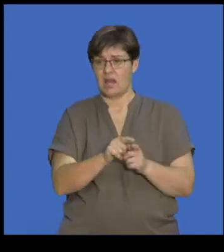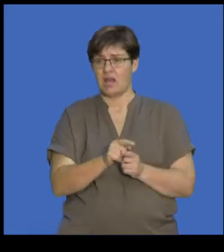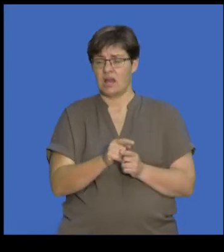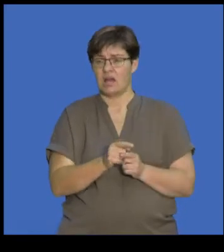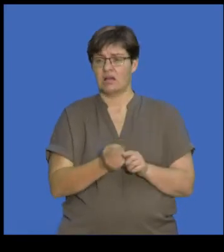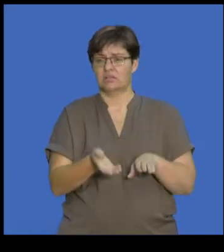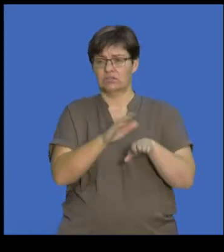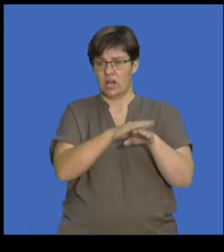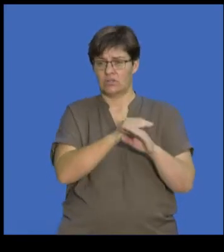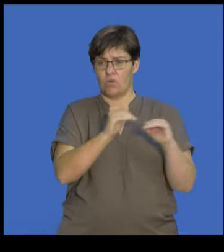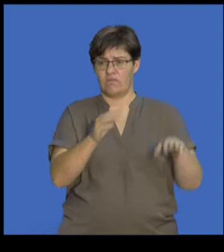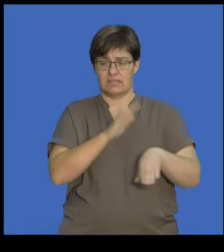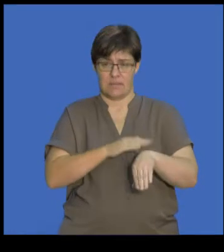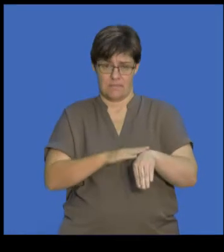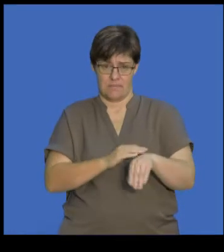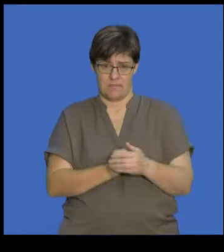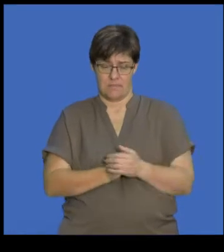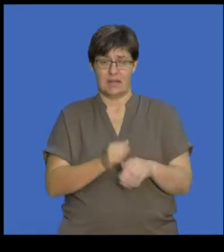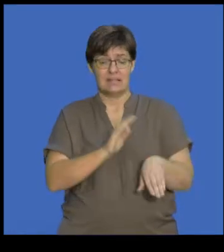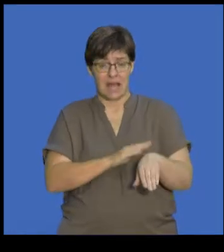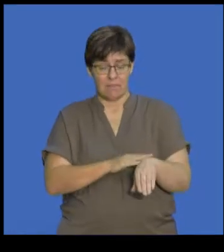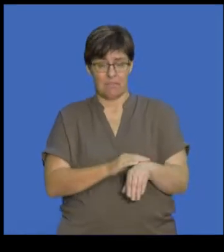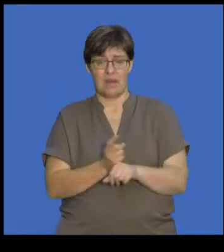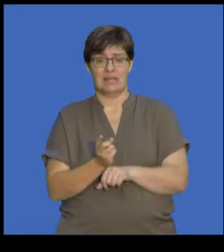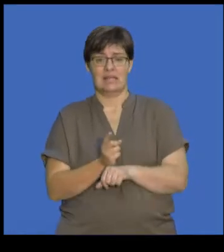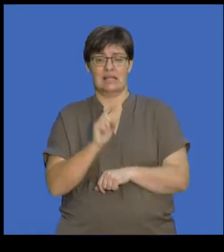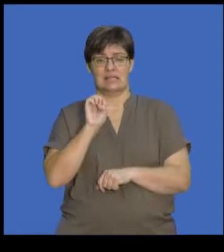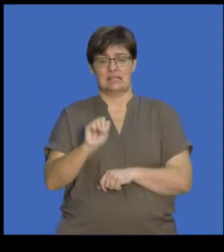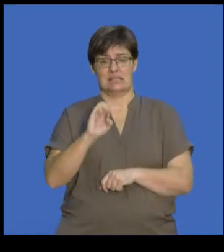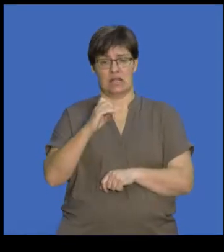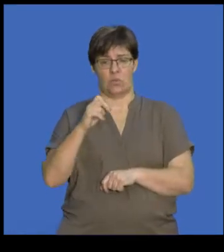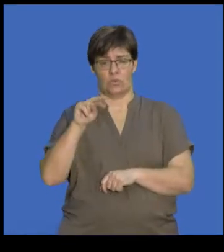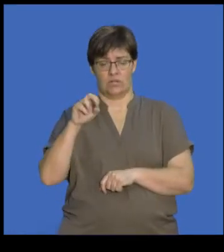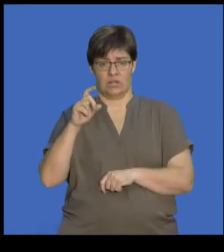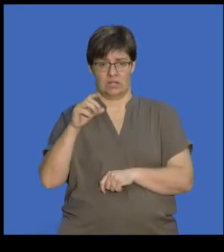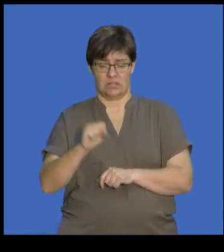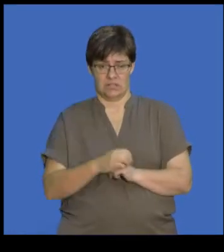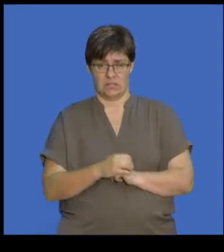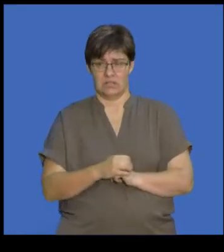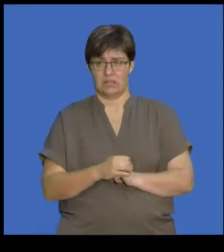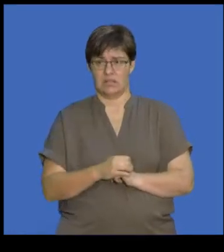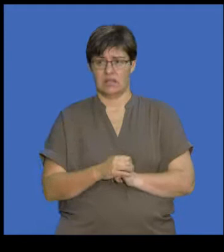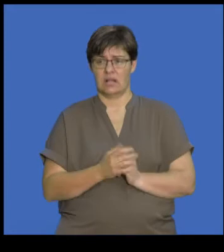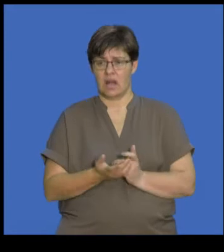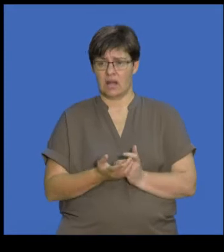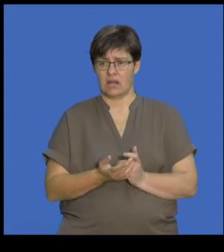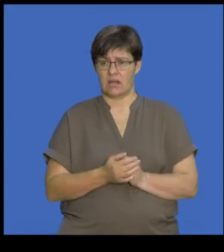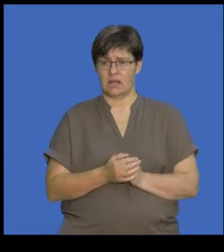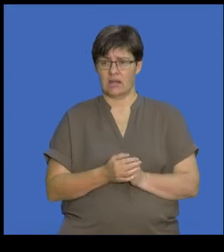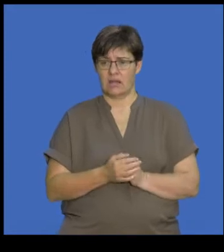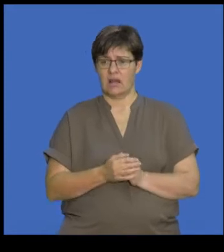over time, and then the time is in second. So an ampere of current is actually